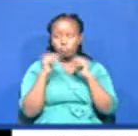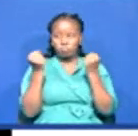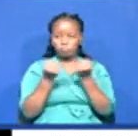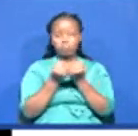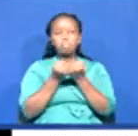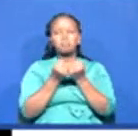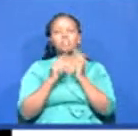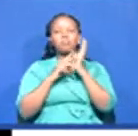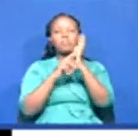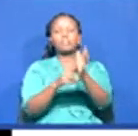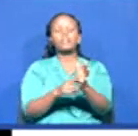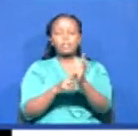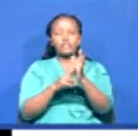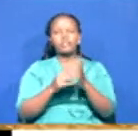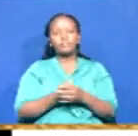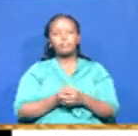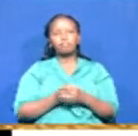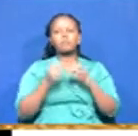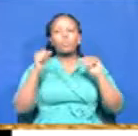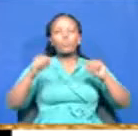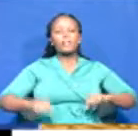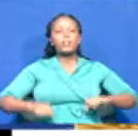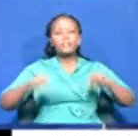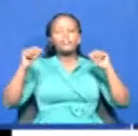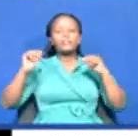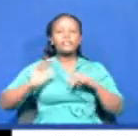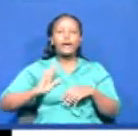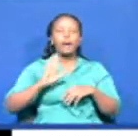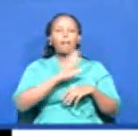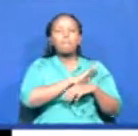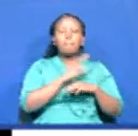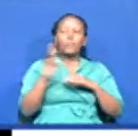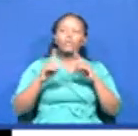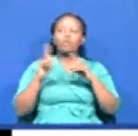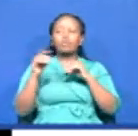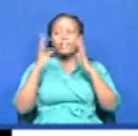Buru, Chair of the Board of Directors, Counterfeit Authority,